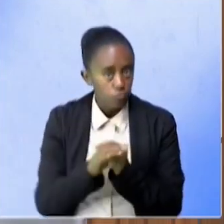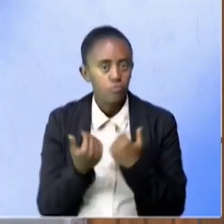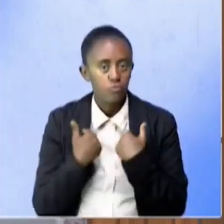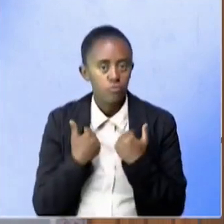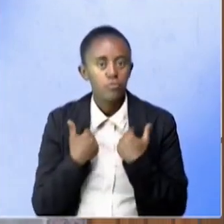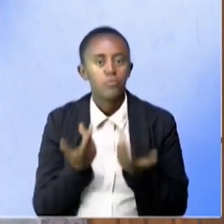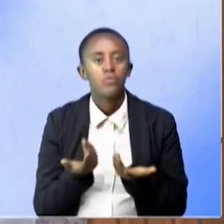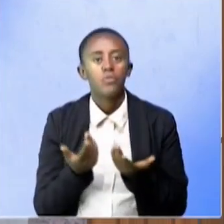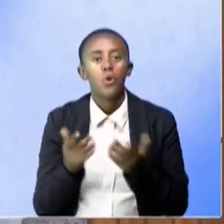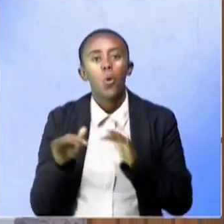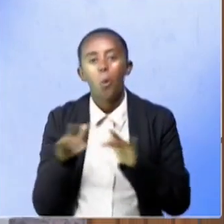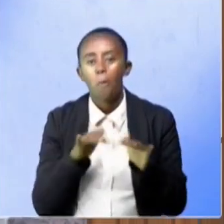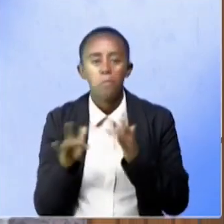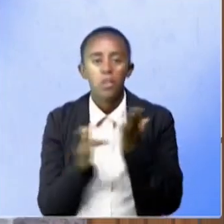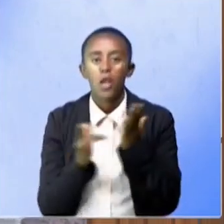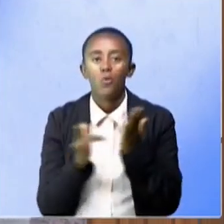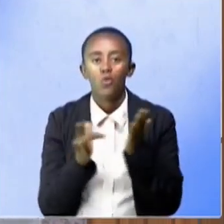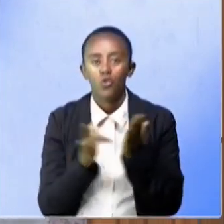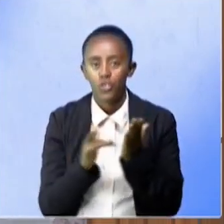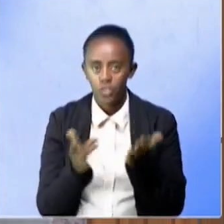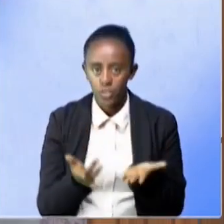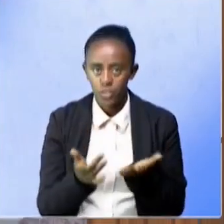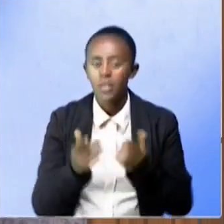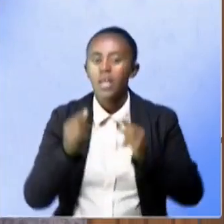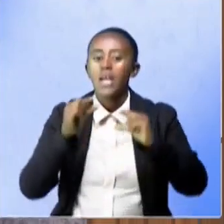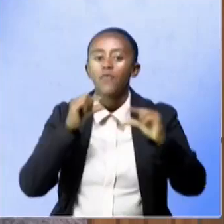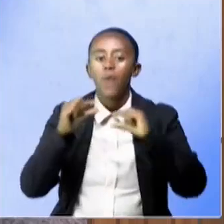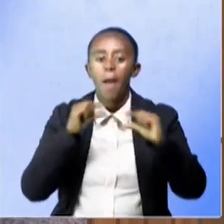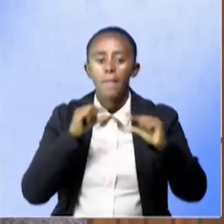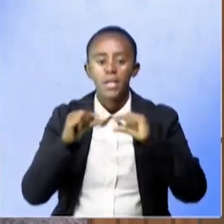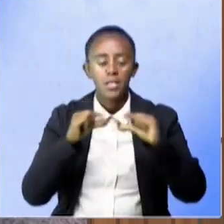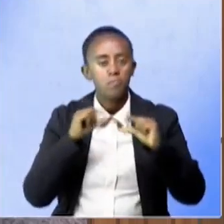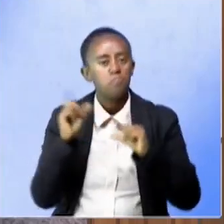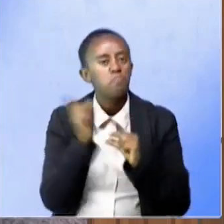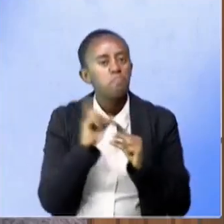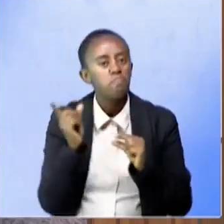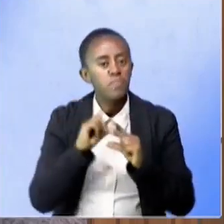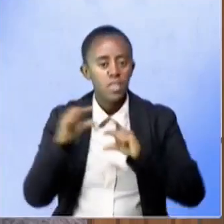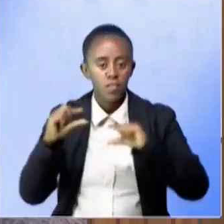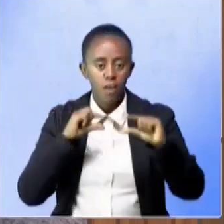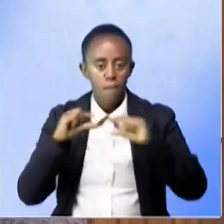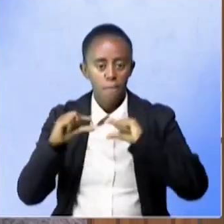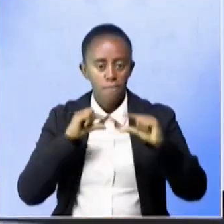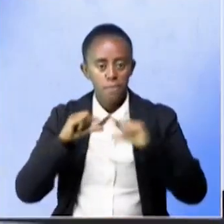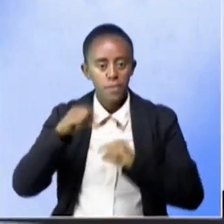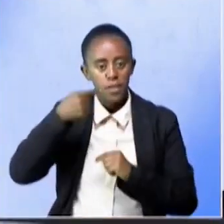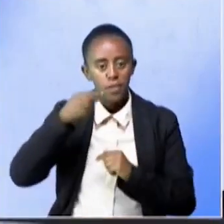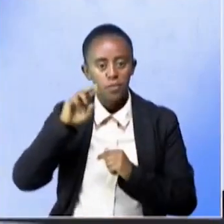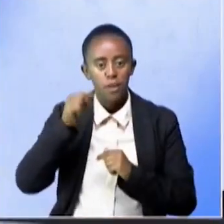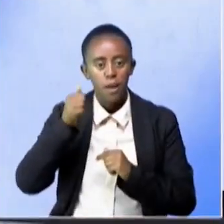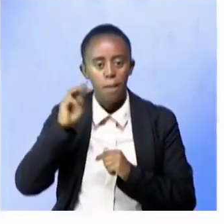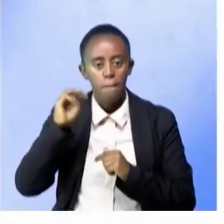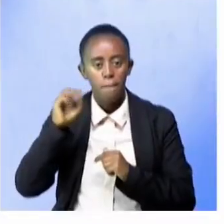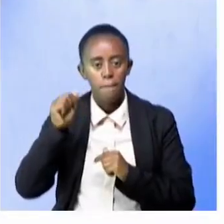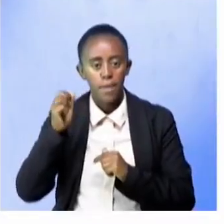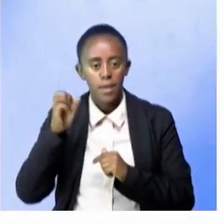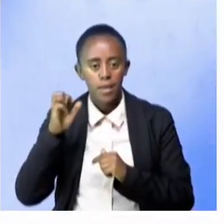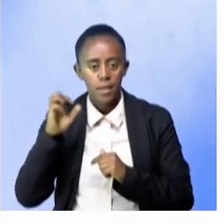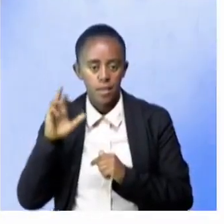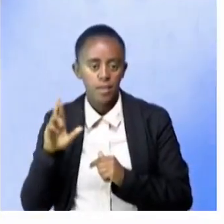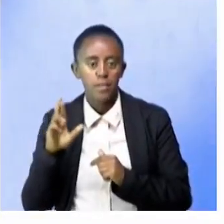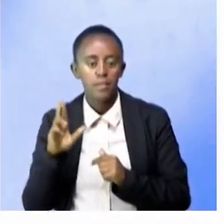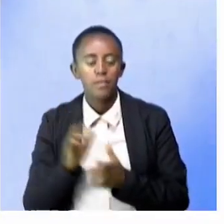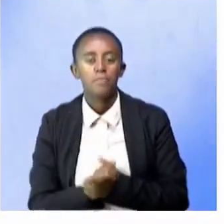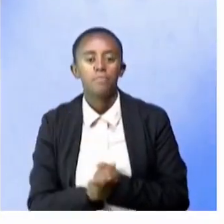is computer technology grammar. Why that? Let's go and proceed. This is